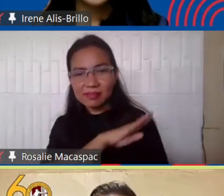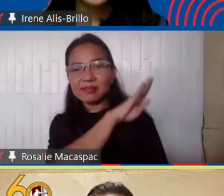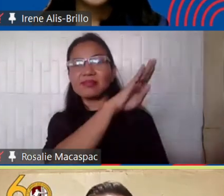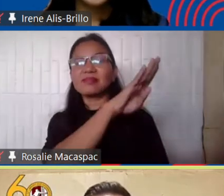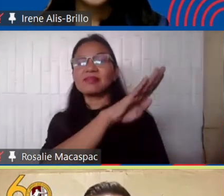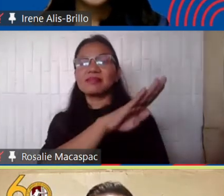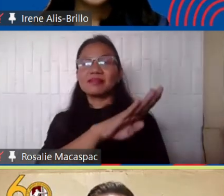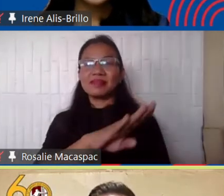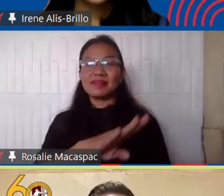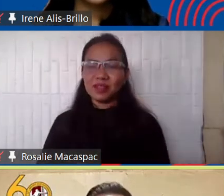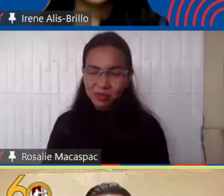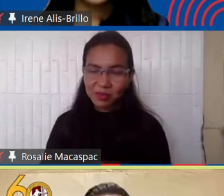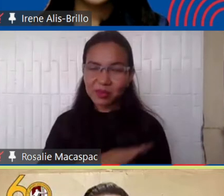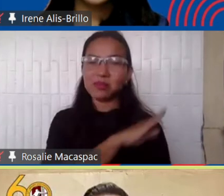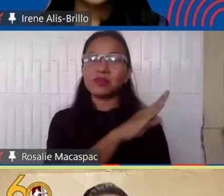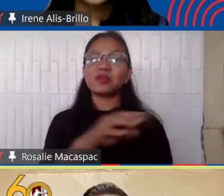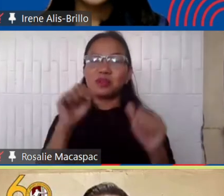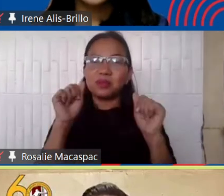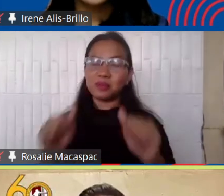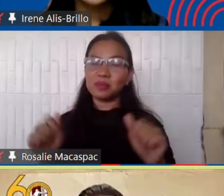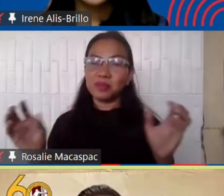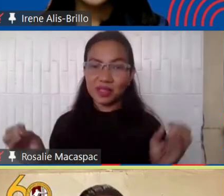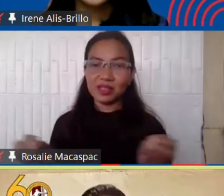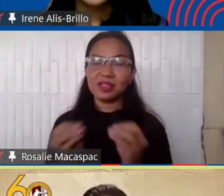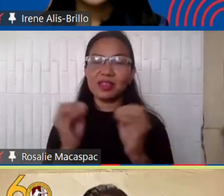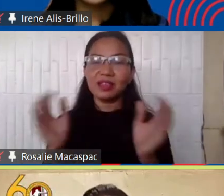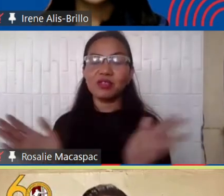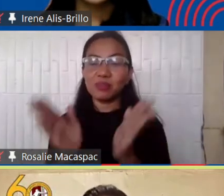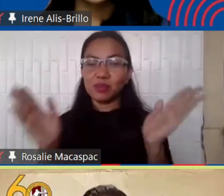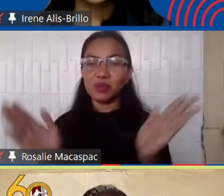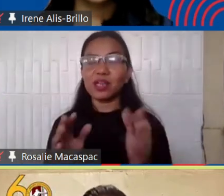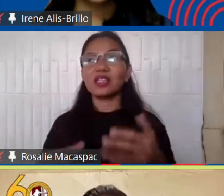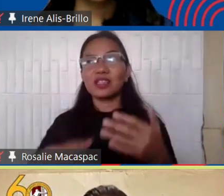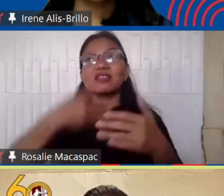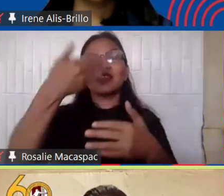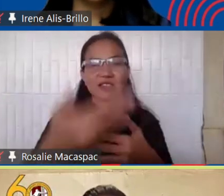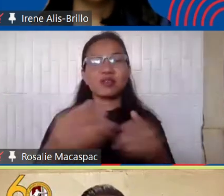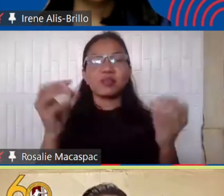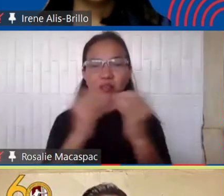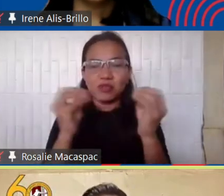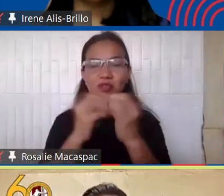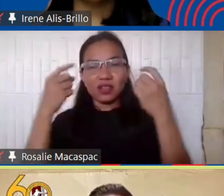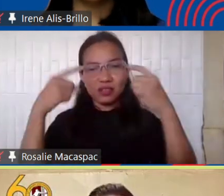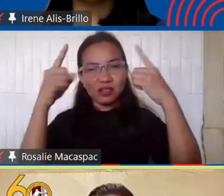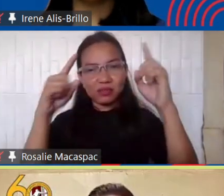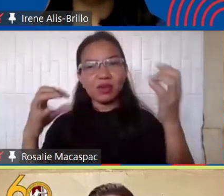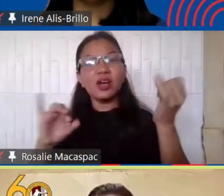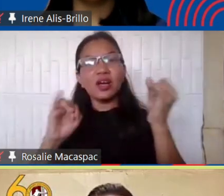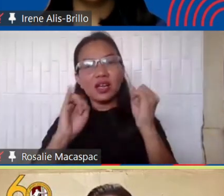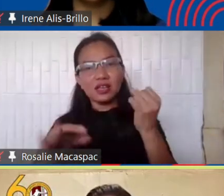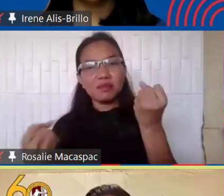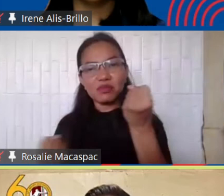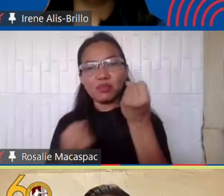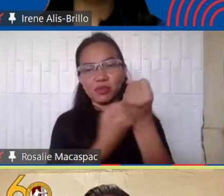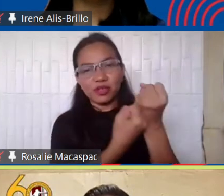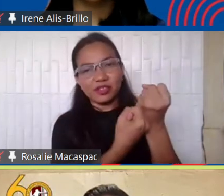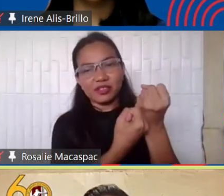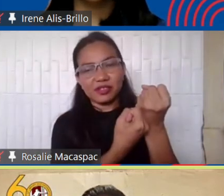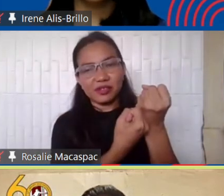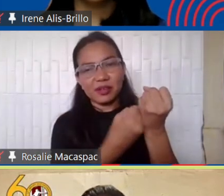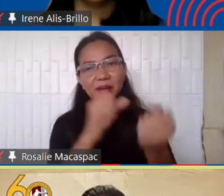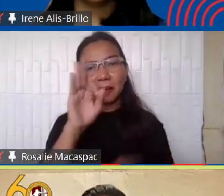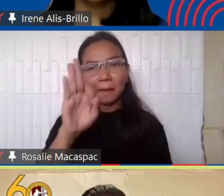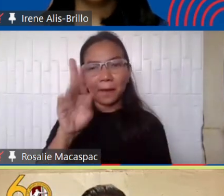more, diba? What more if they provide support and budget? So that can be a strategy that you can